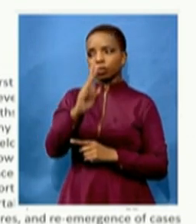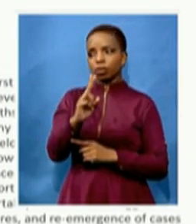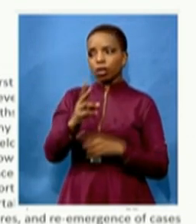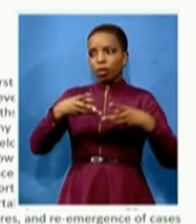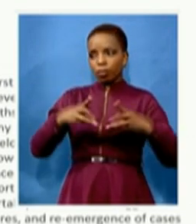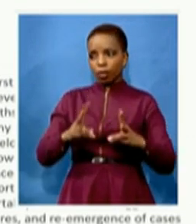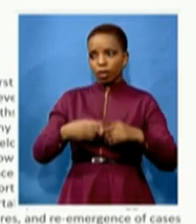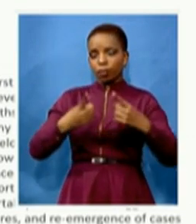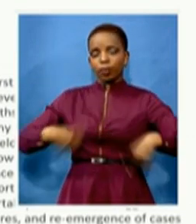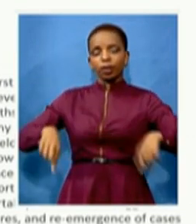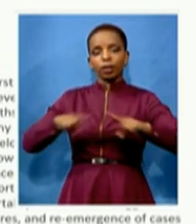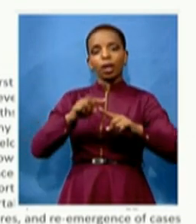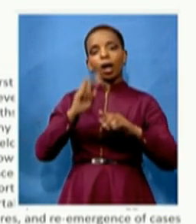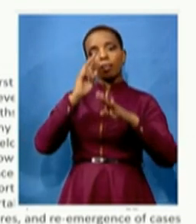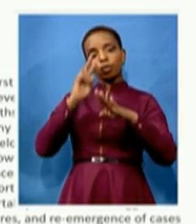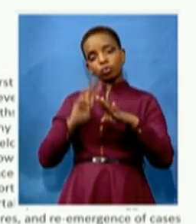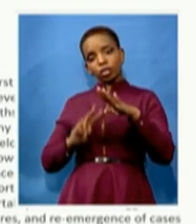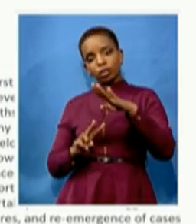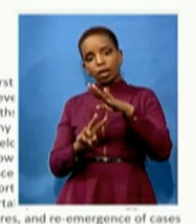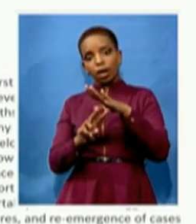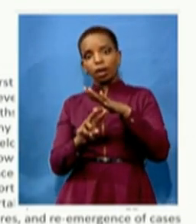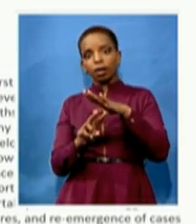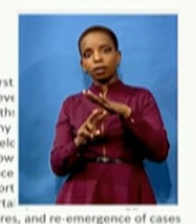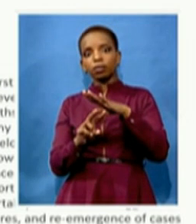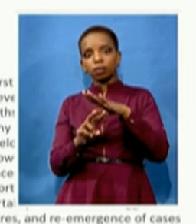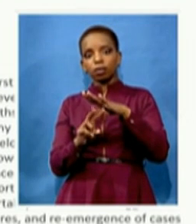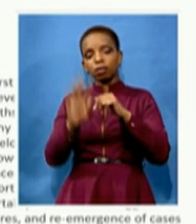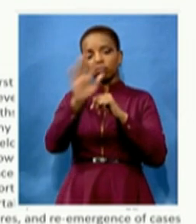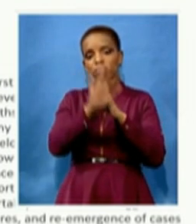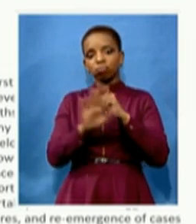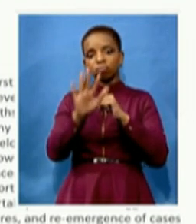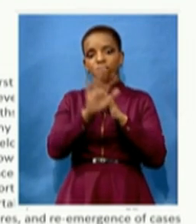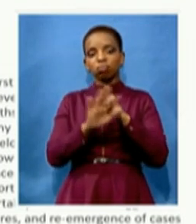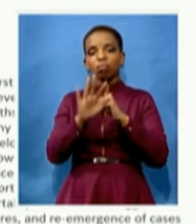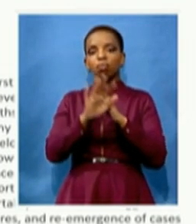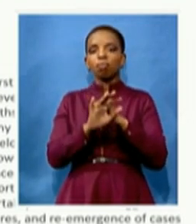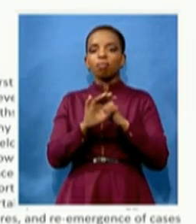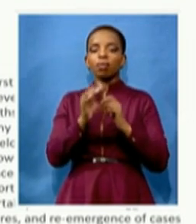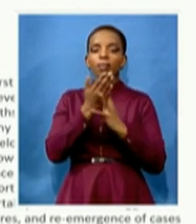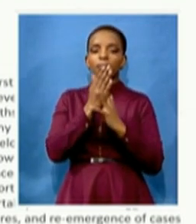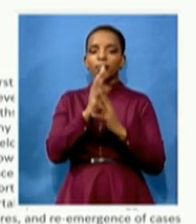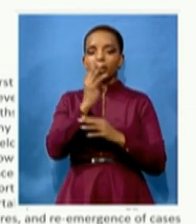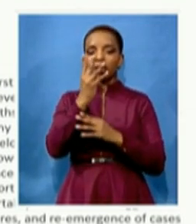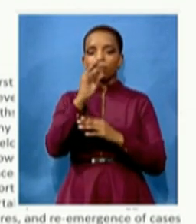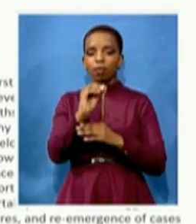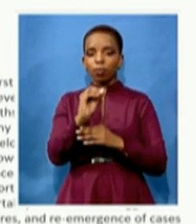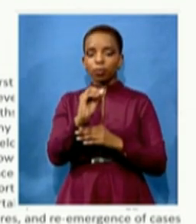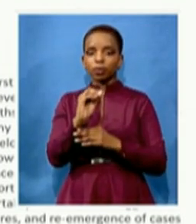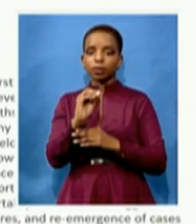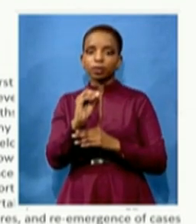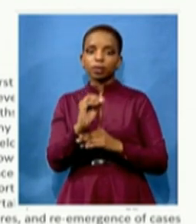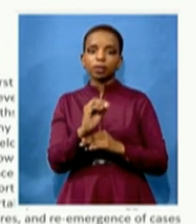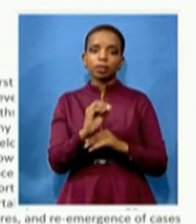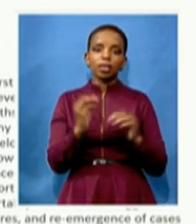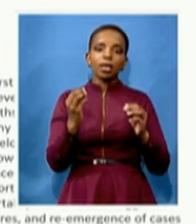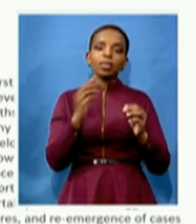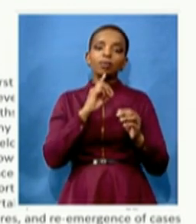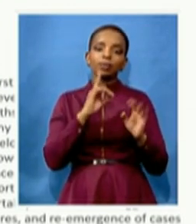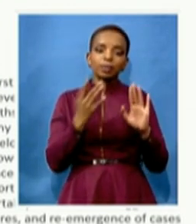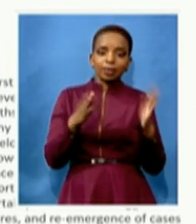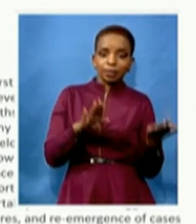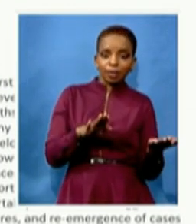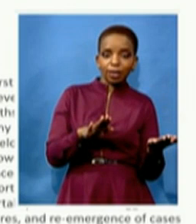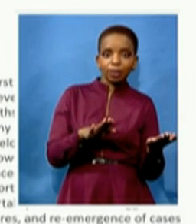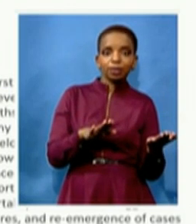in the mid-40,000 deaths by the end, and that assumes a scenario where the virus